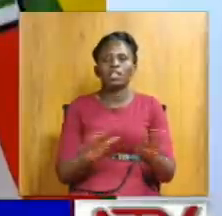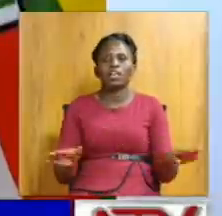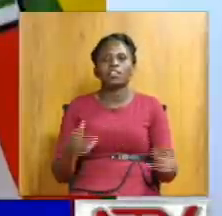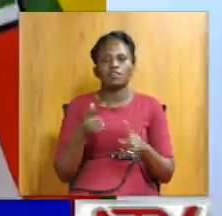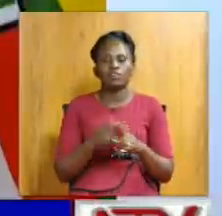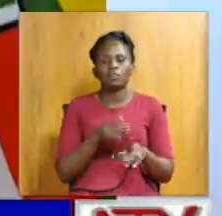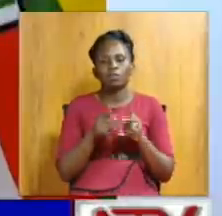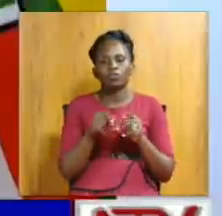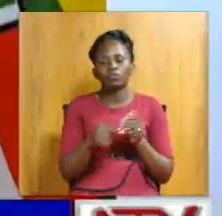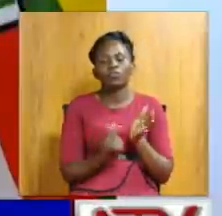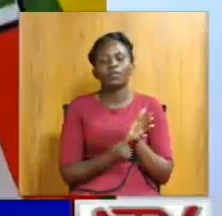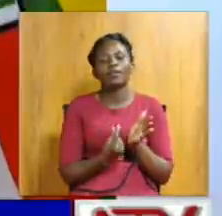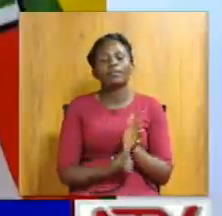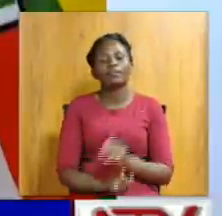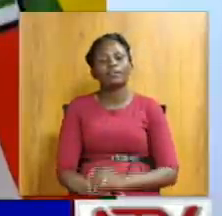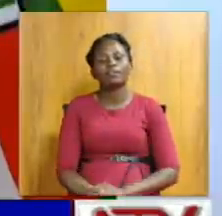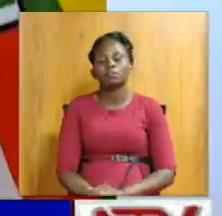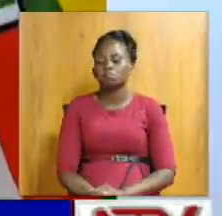of Uganda.